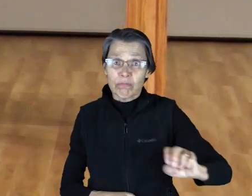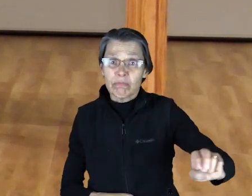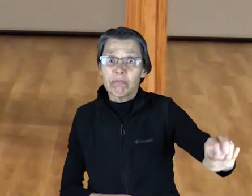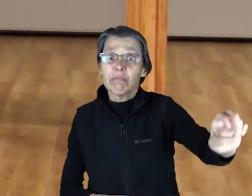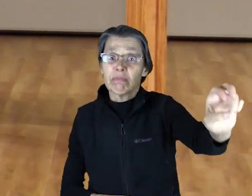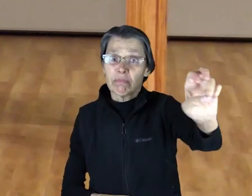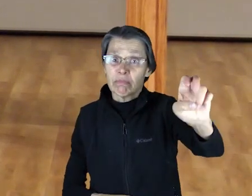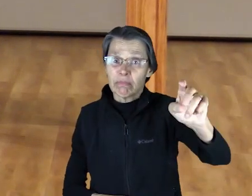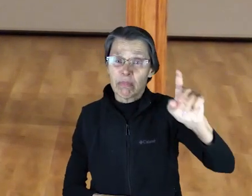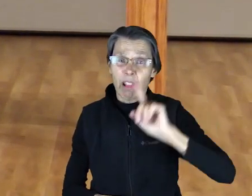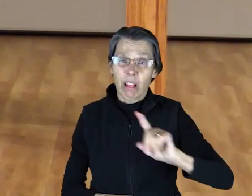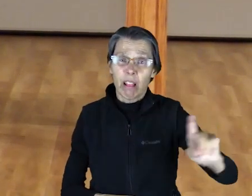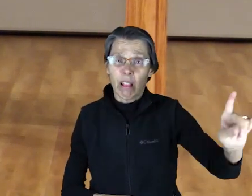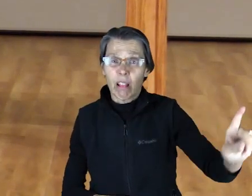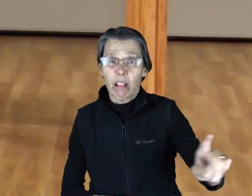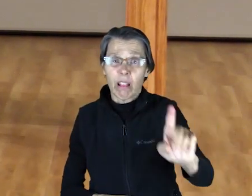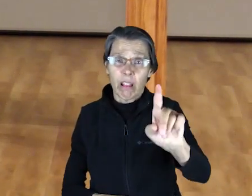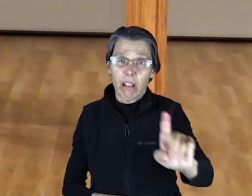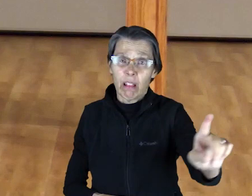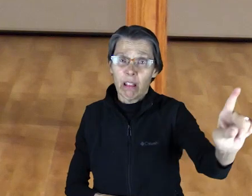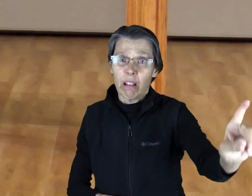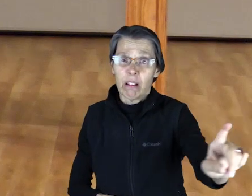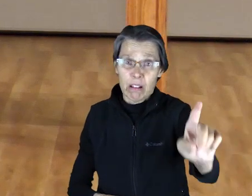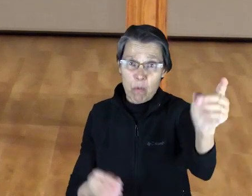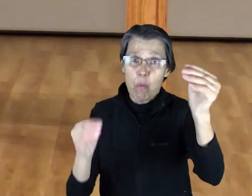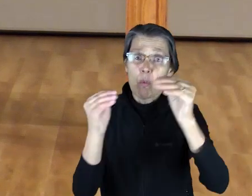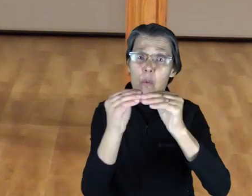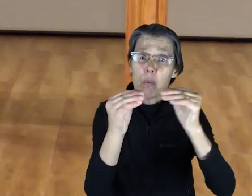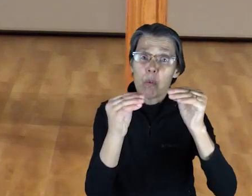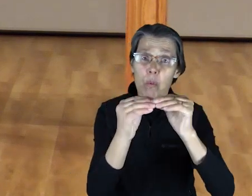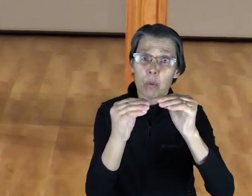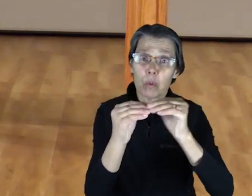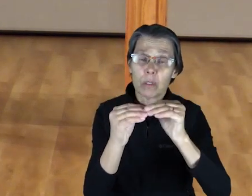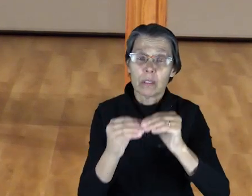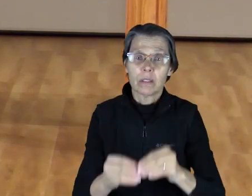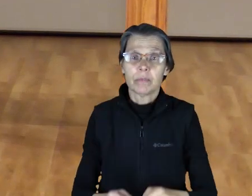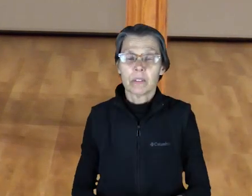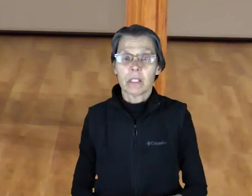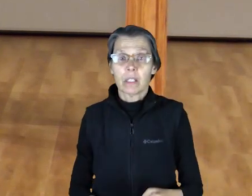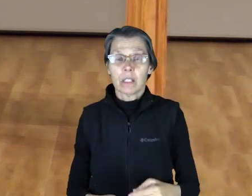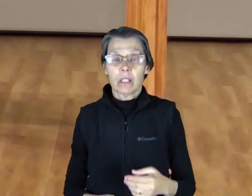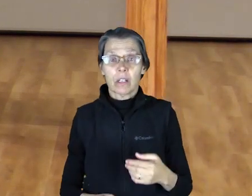Just put it down, because we still have a ways to go before nightfall.